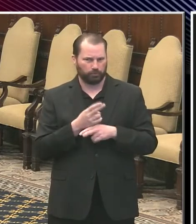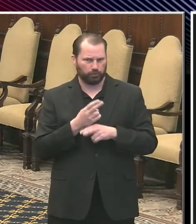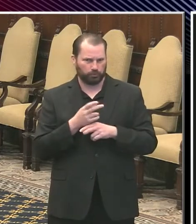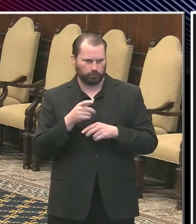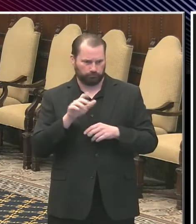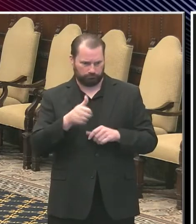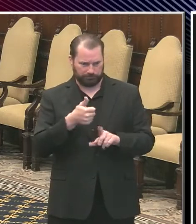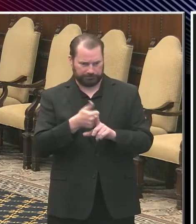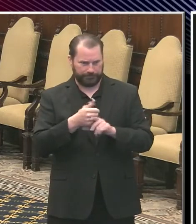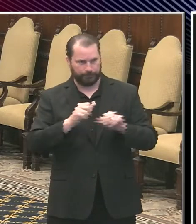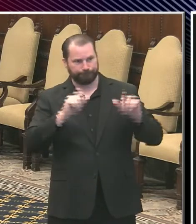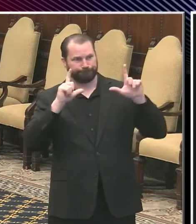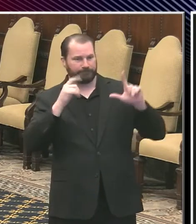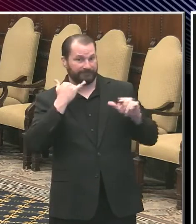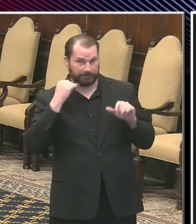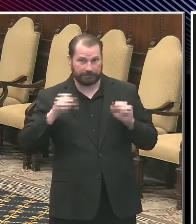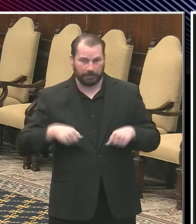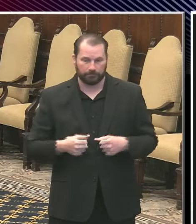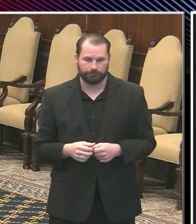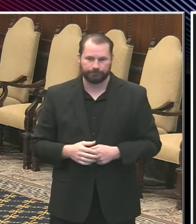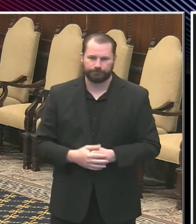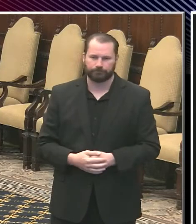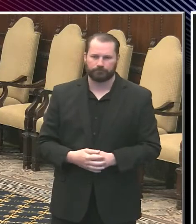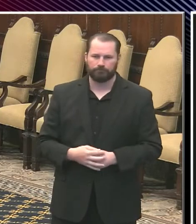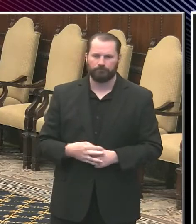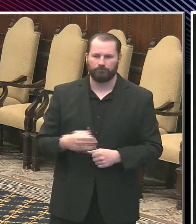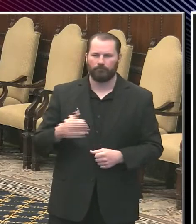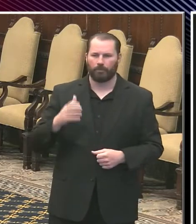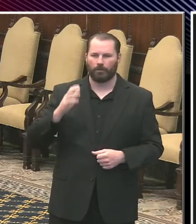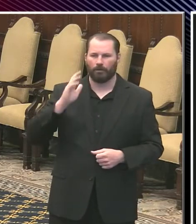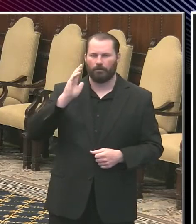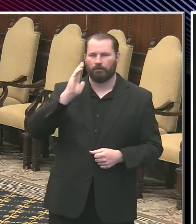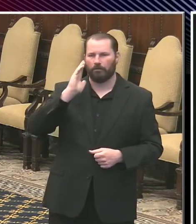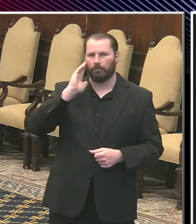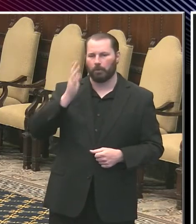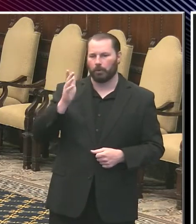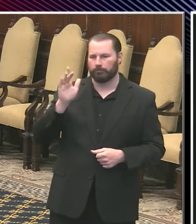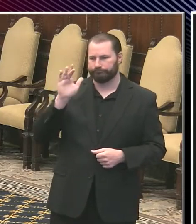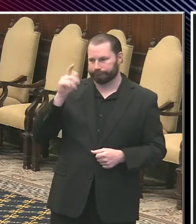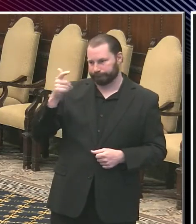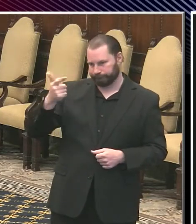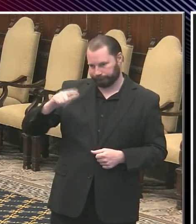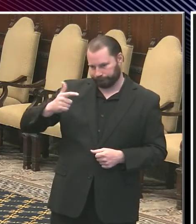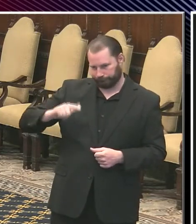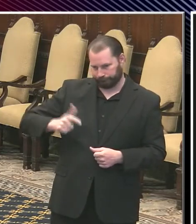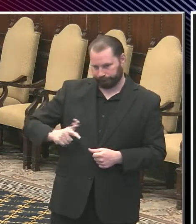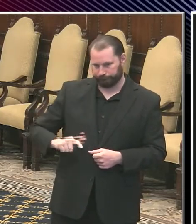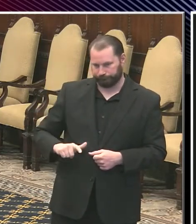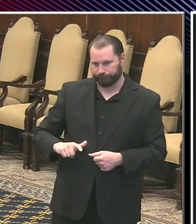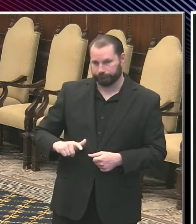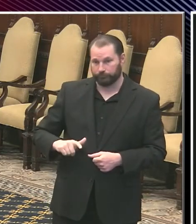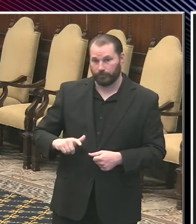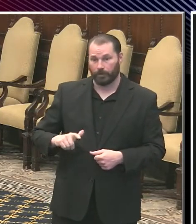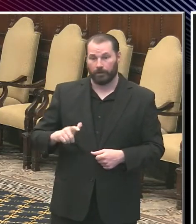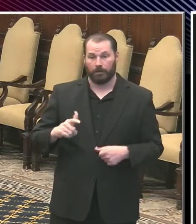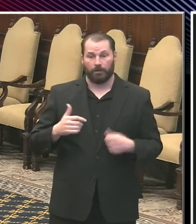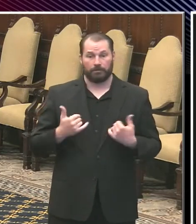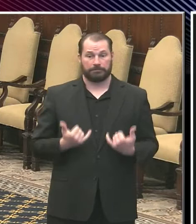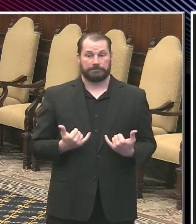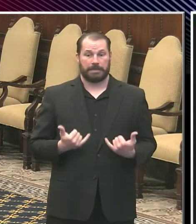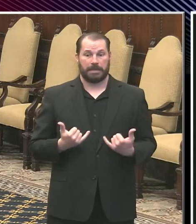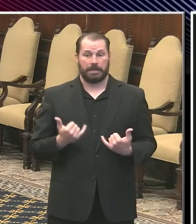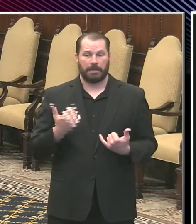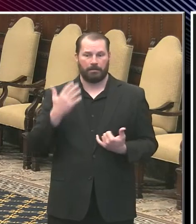purposes. We will unmute you one by one to answer your questions. And today we will start with Denise Clay